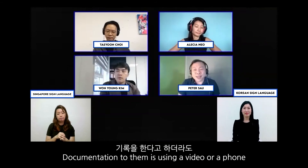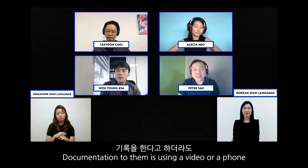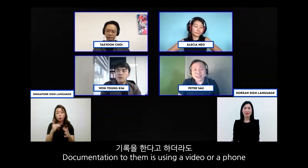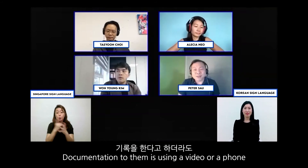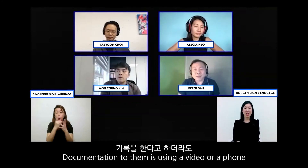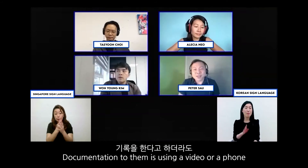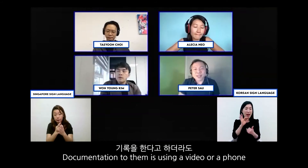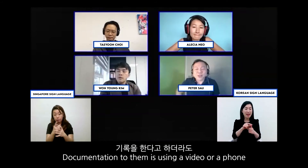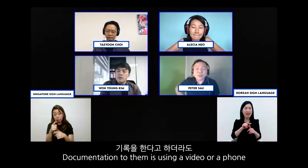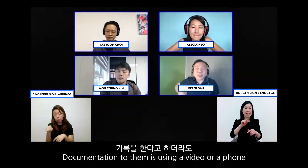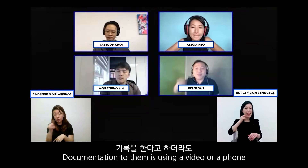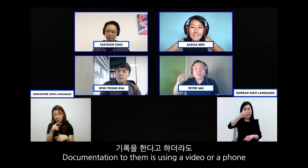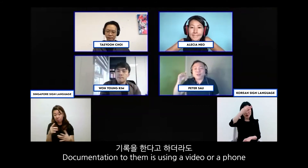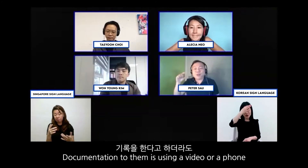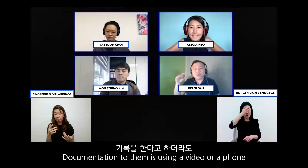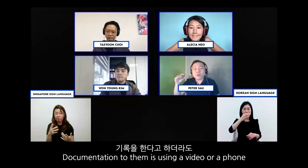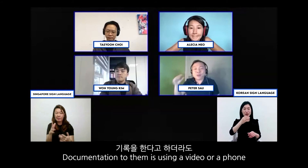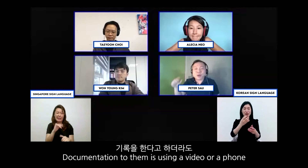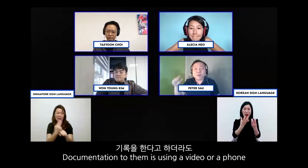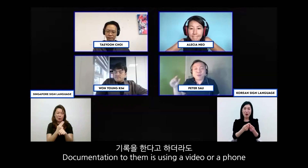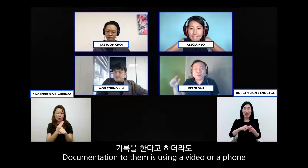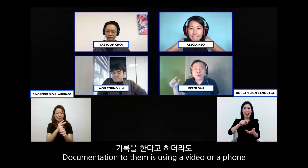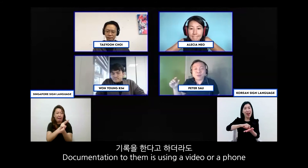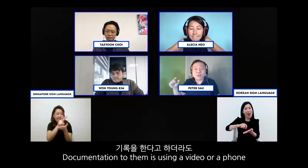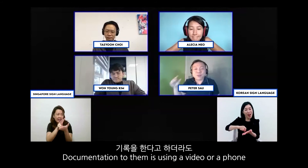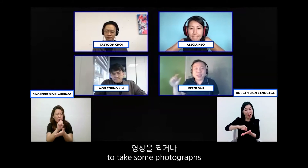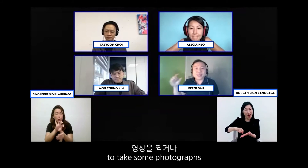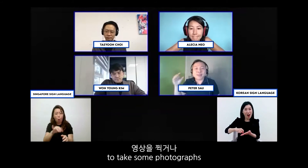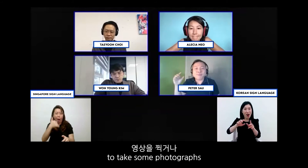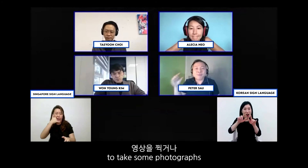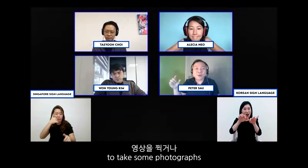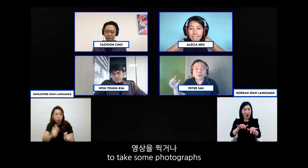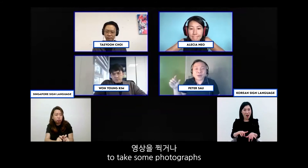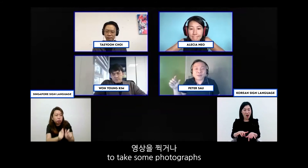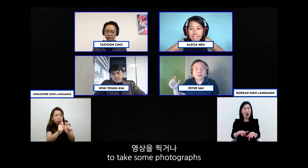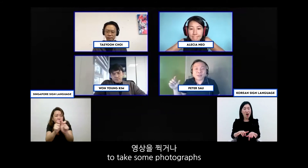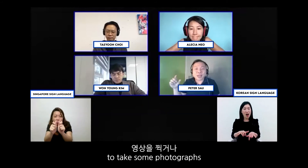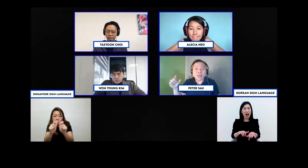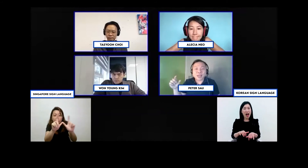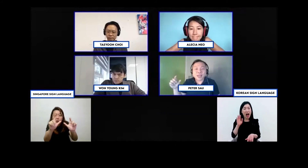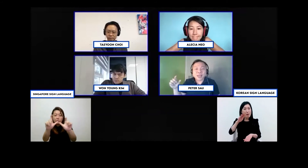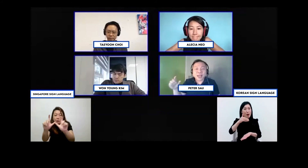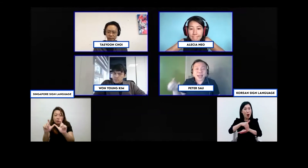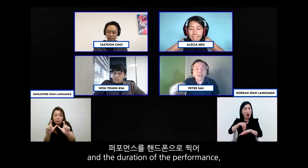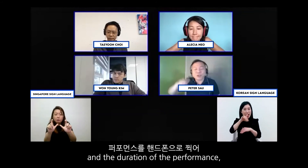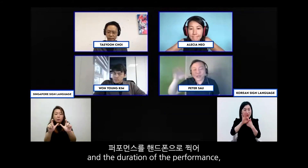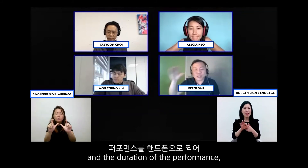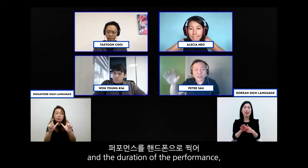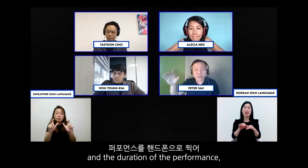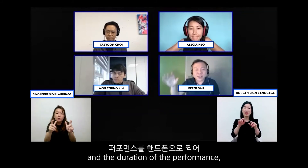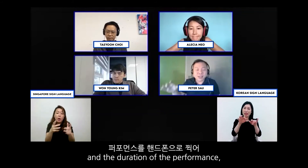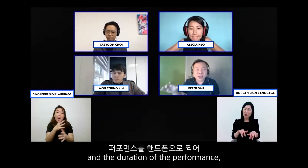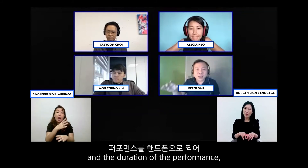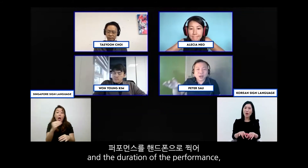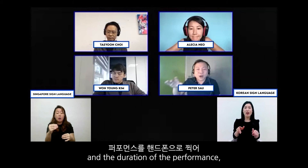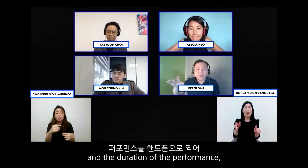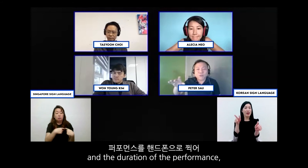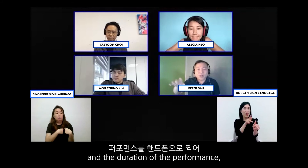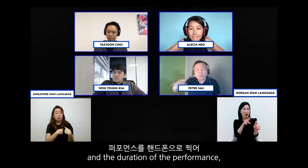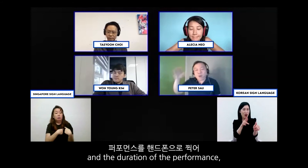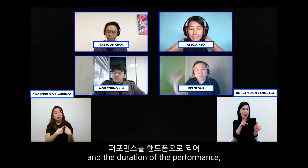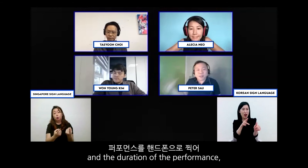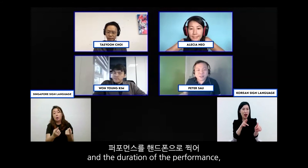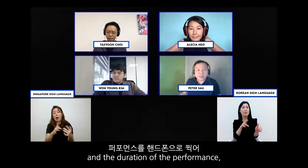Documentation to them, it's using a video or a phone to take some photographs and the duration